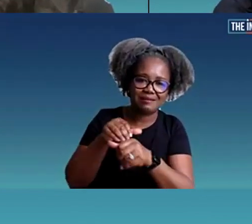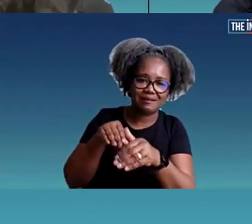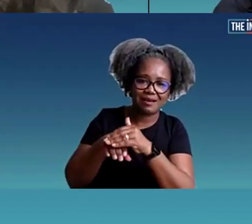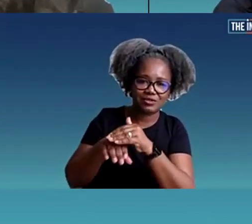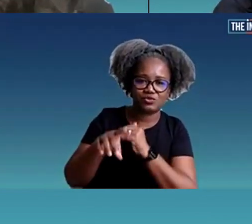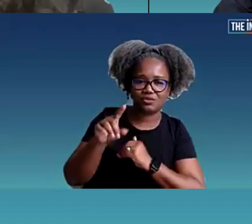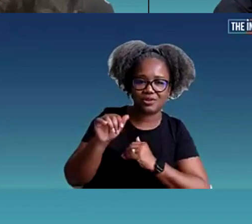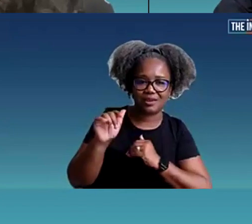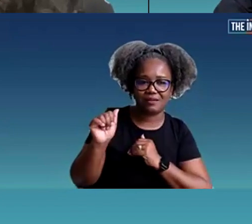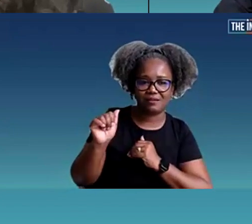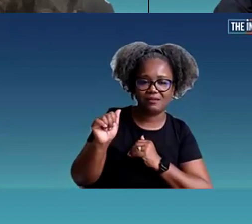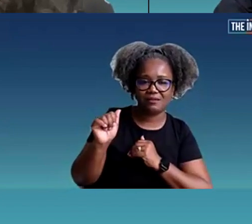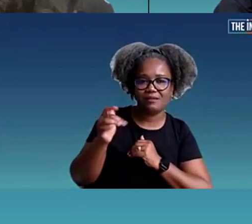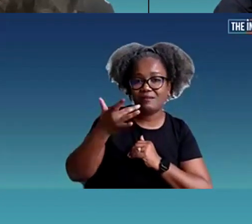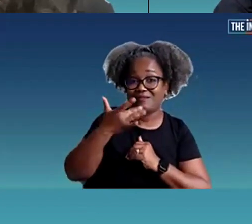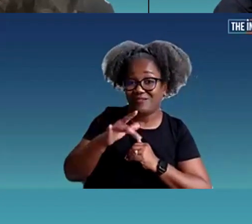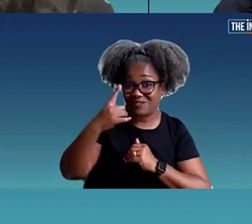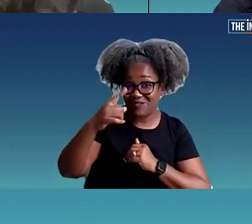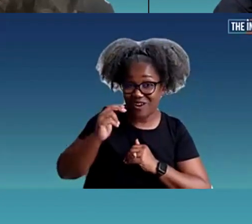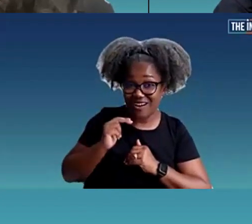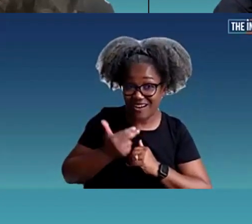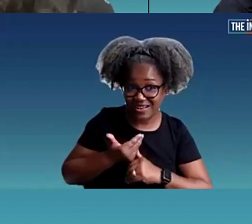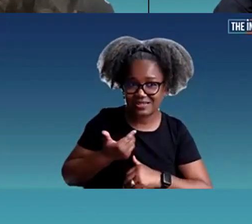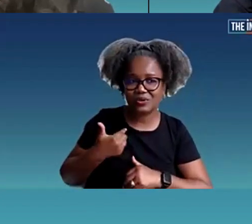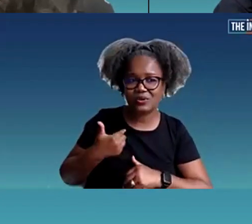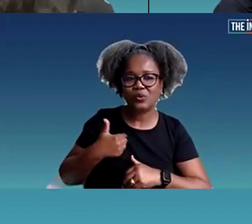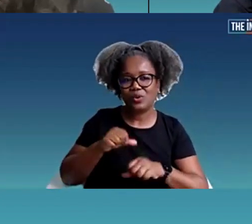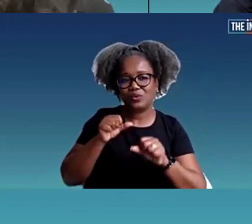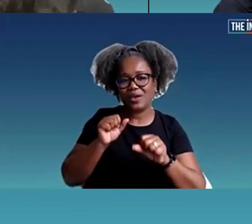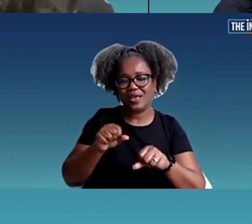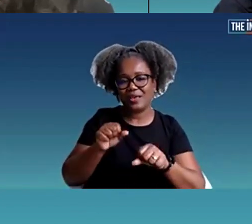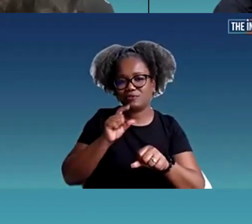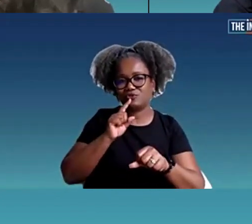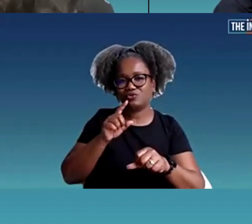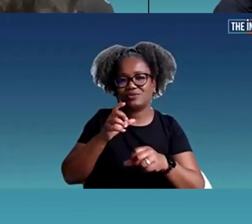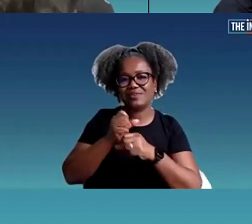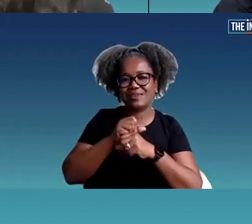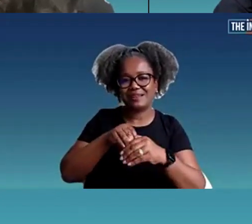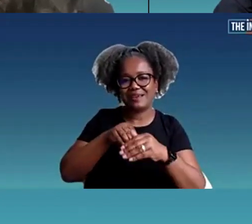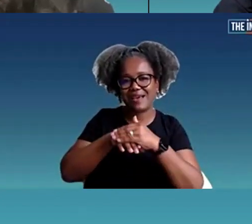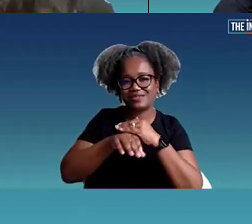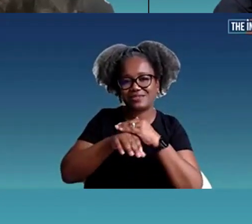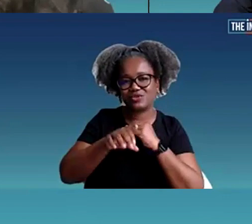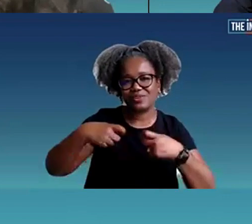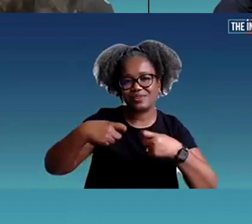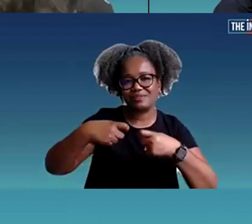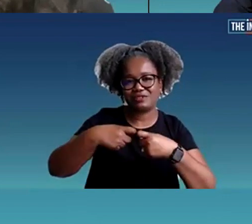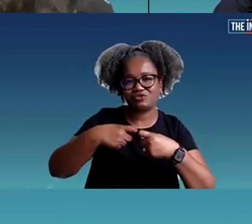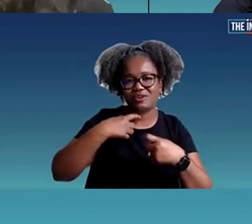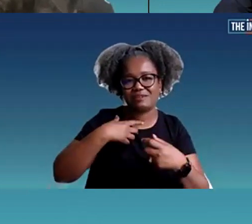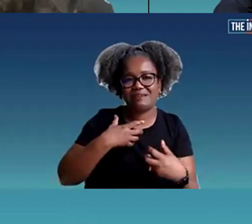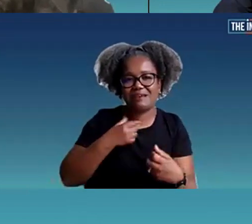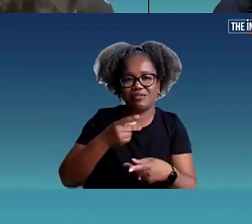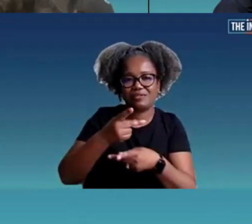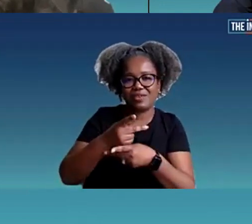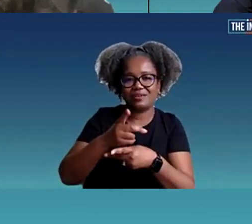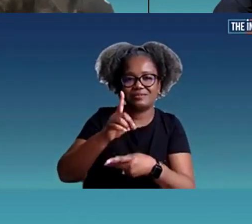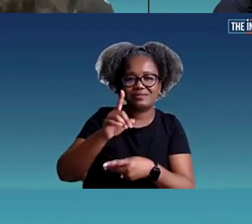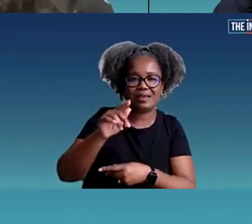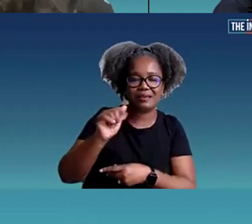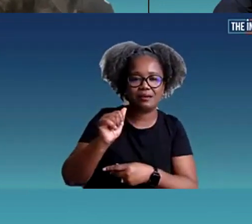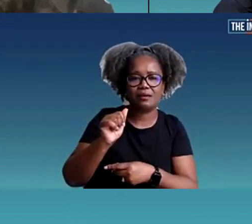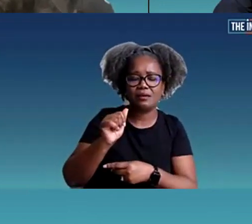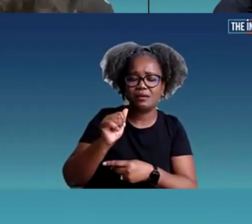get actual electronic health record data up to the minute in real time in the